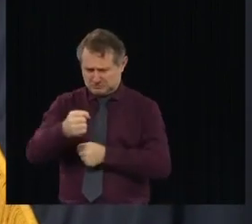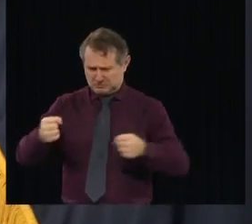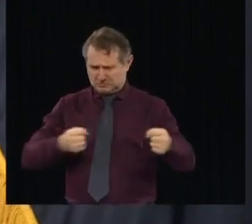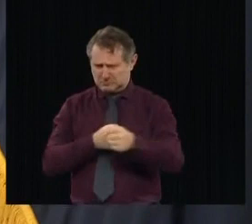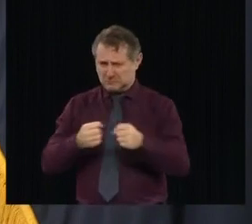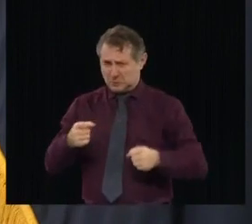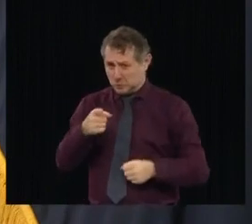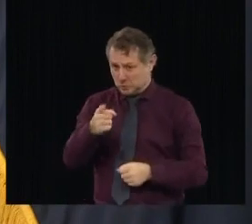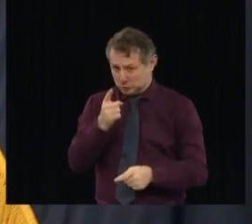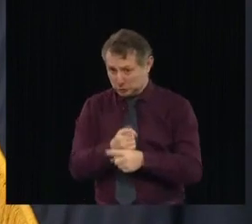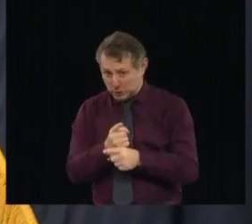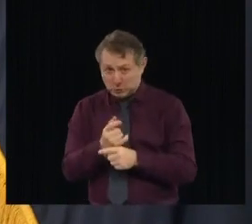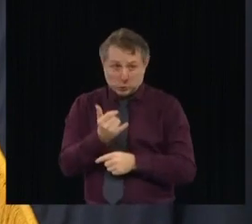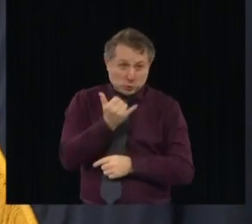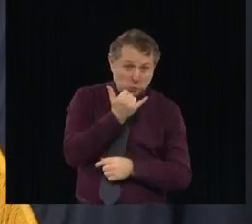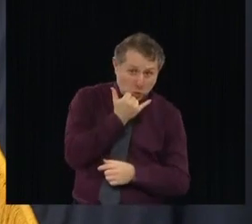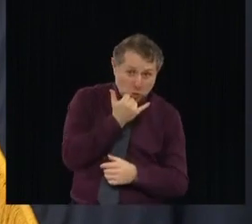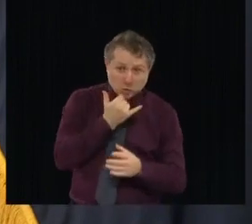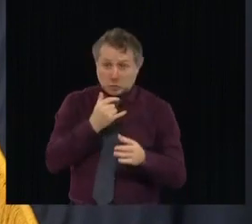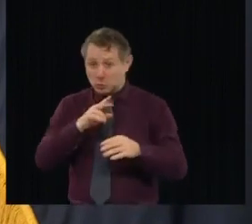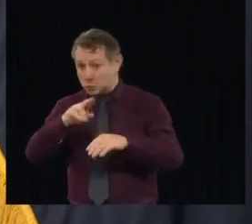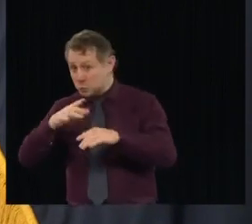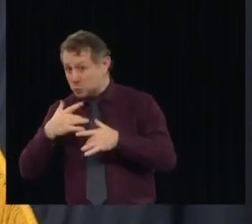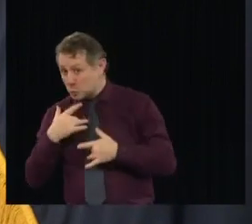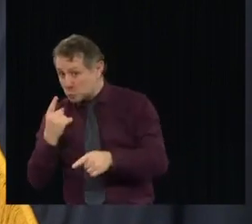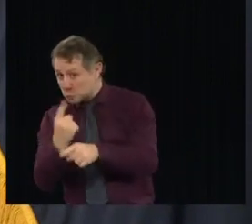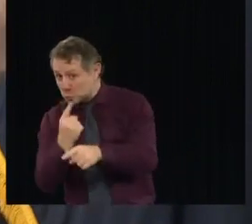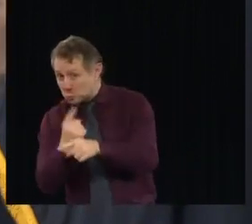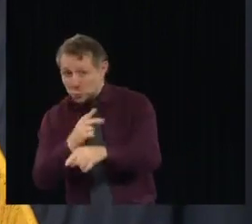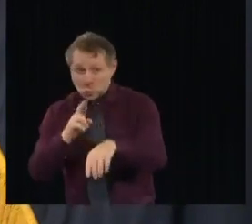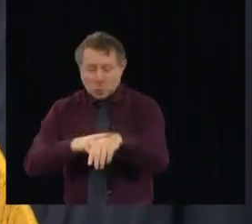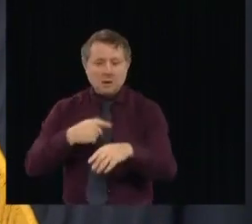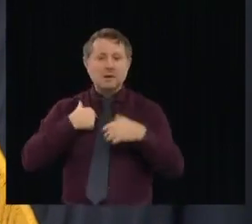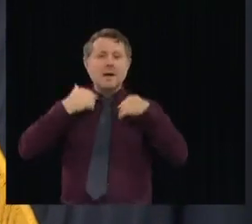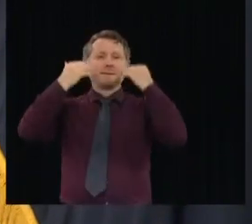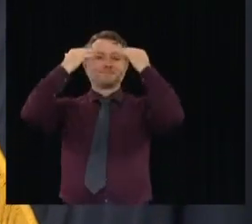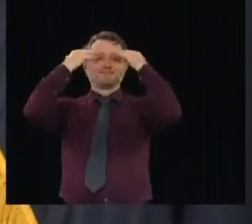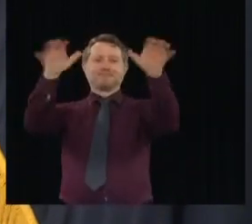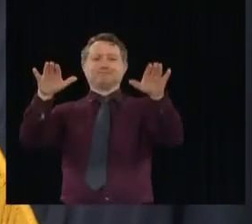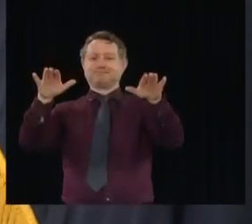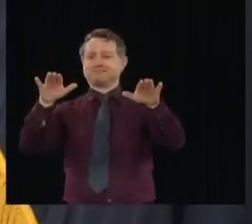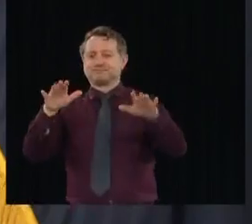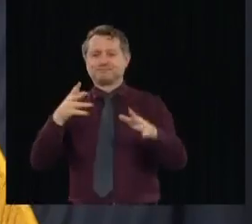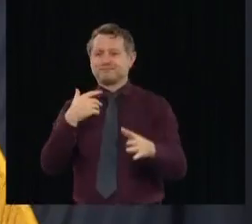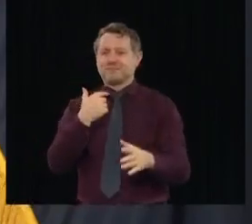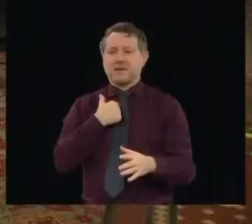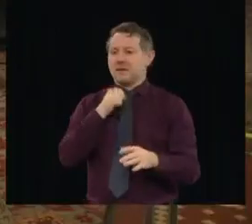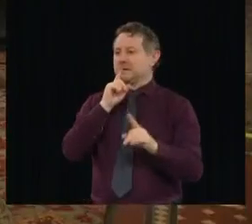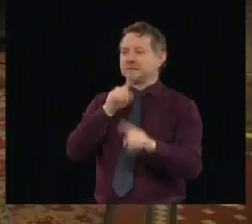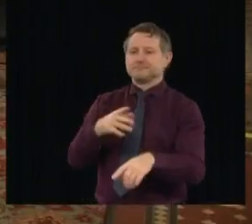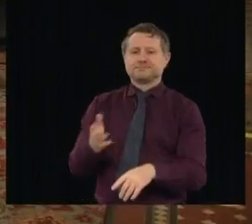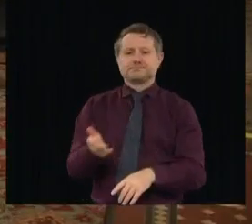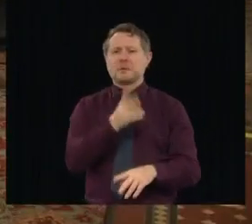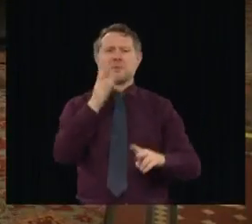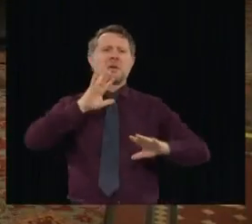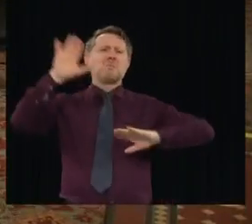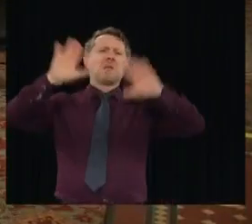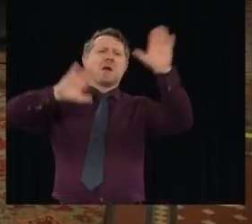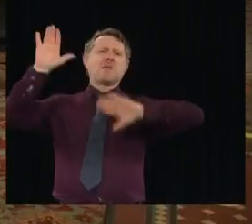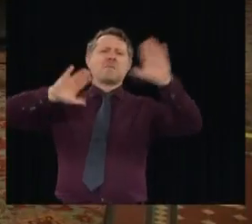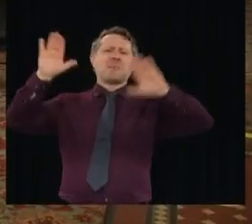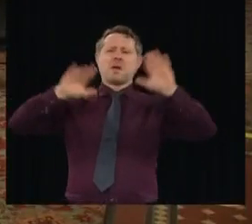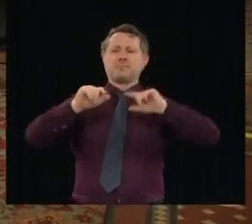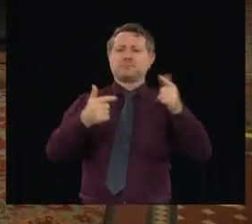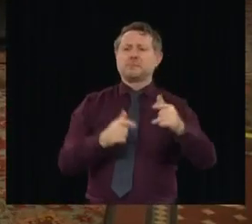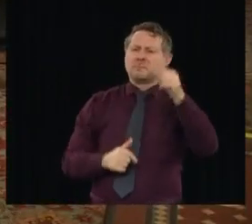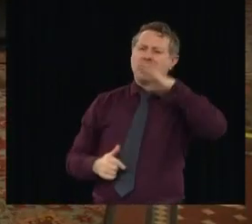or normal operating procedure or not, but we can check. But I just don't know. Governor, how many tests a week will